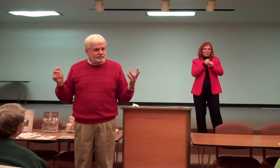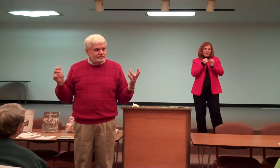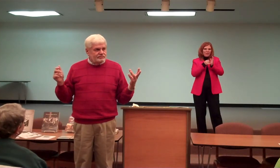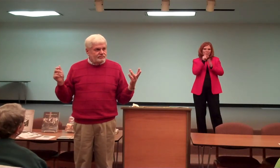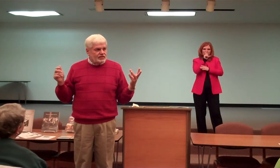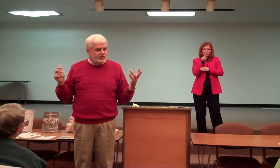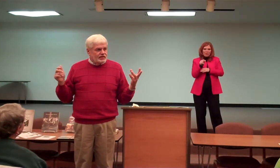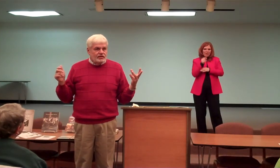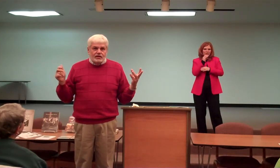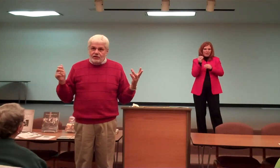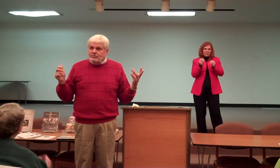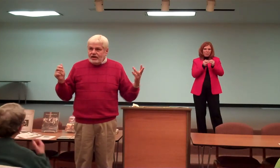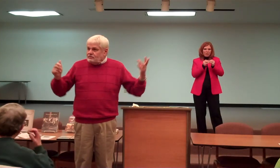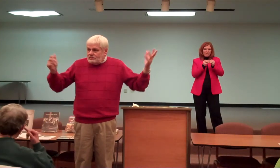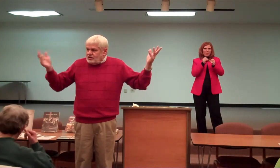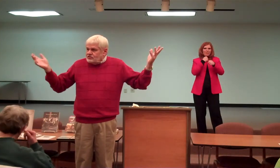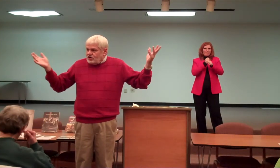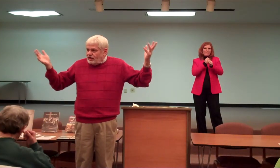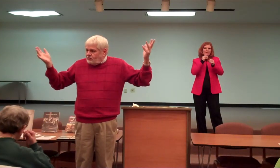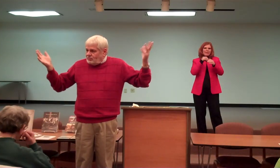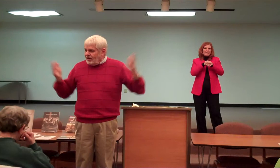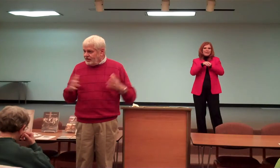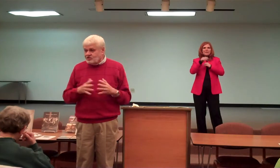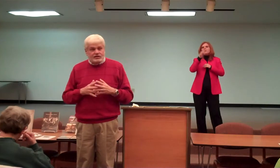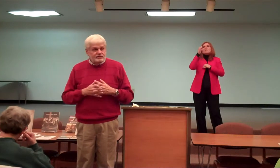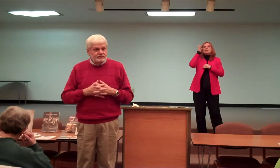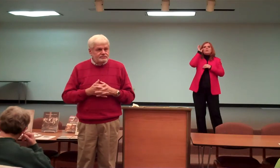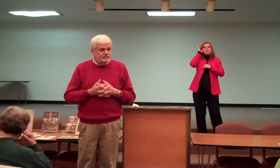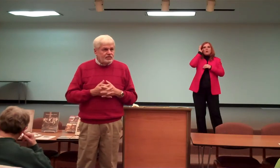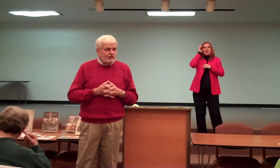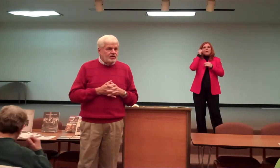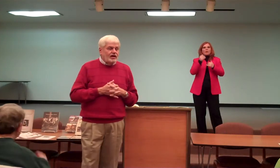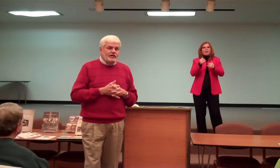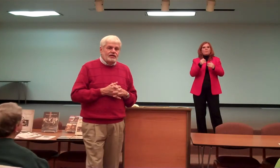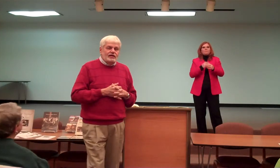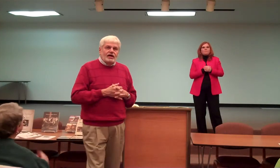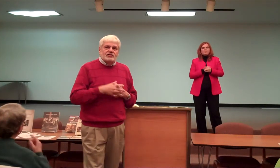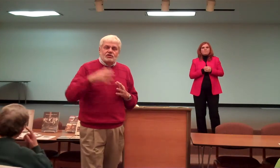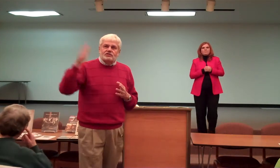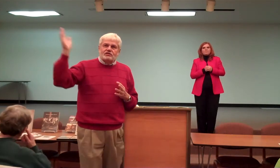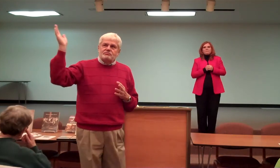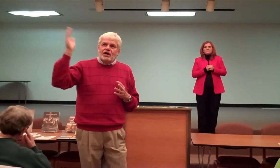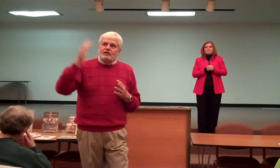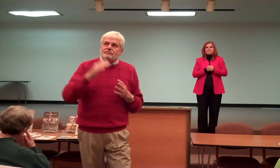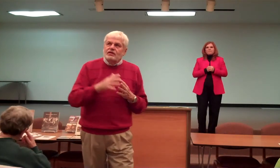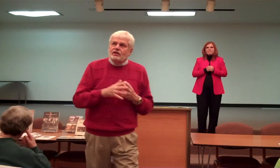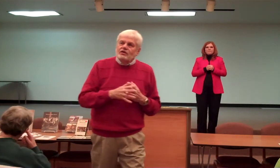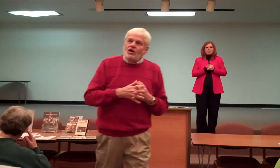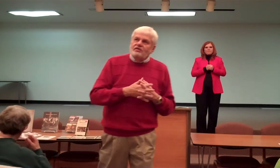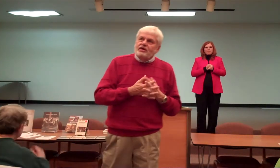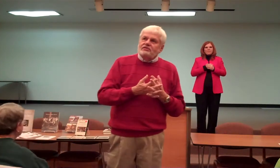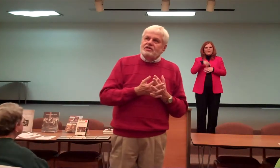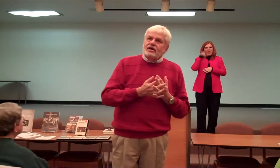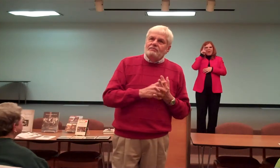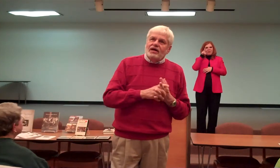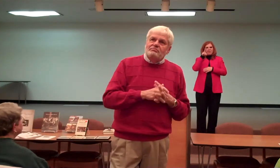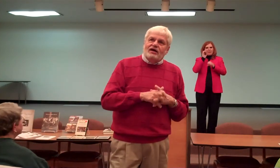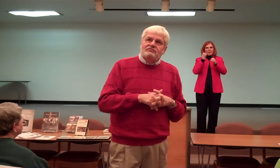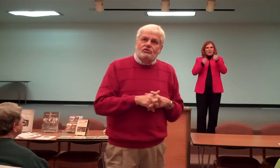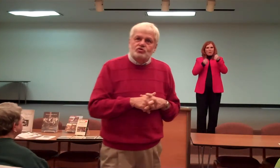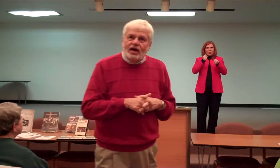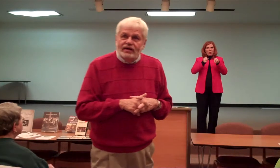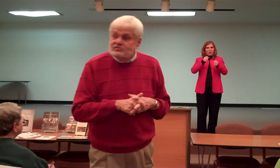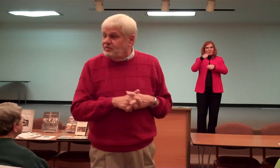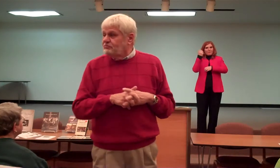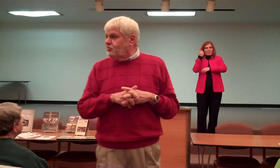anymore. They're made in China or Malaysia. Okay? I just looked at a car the other day made